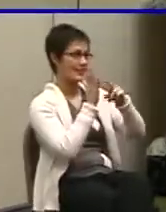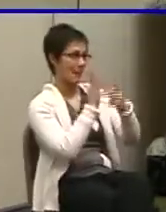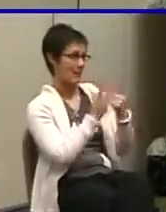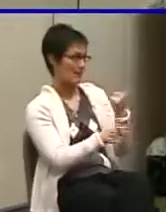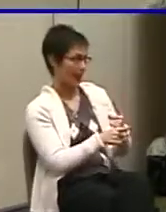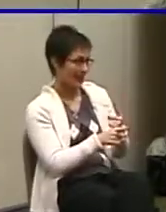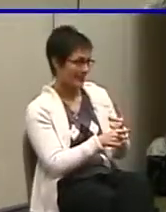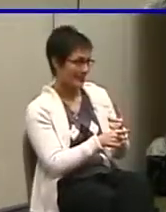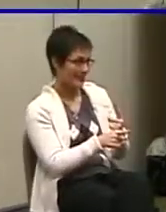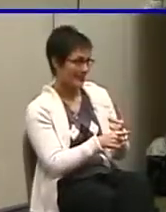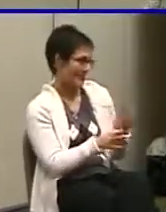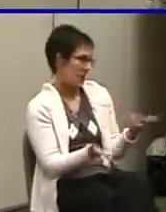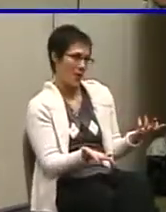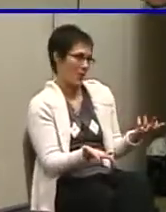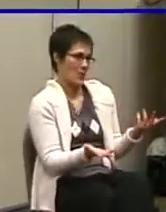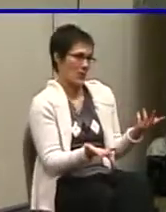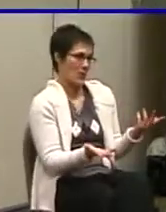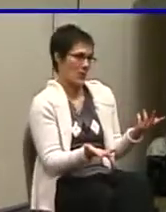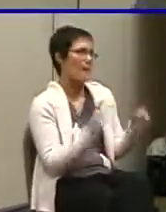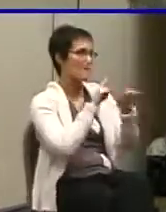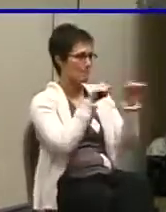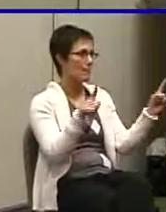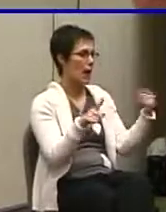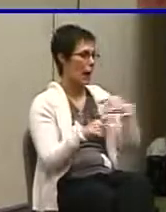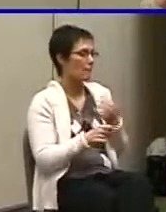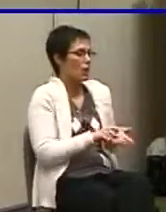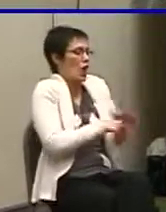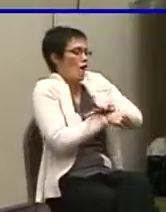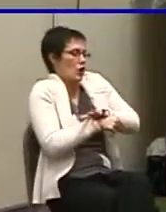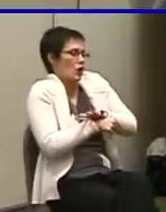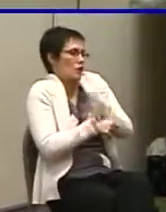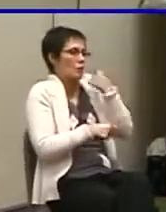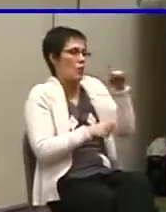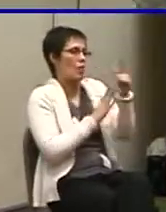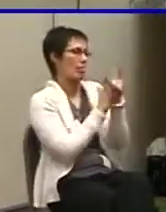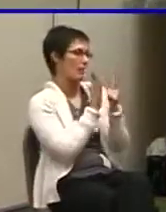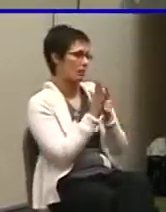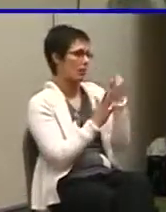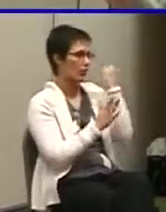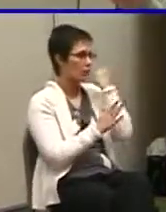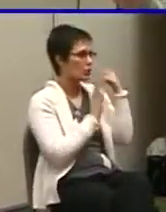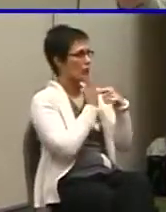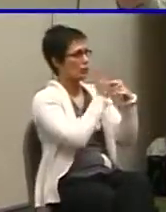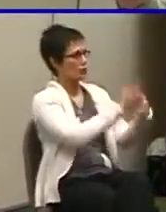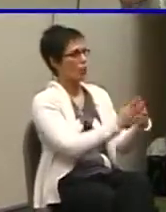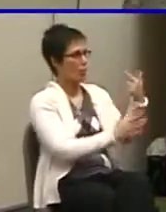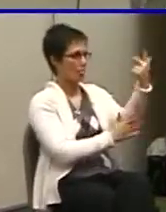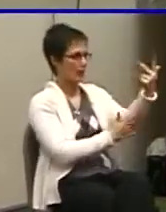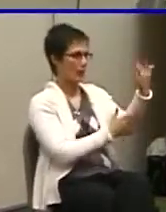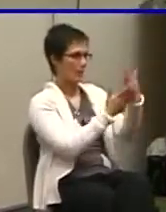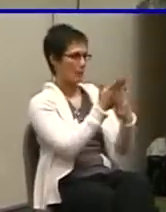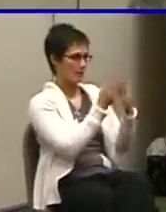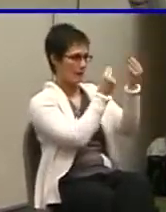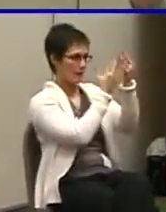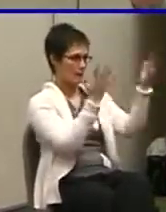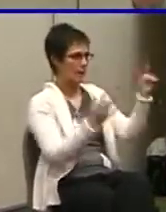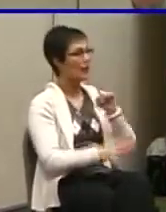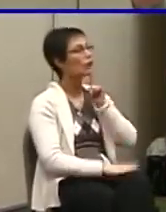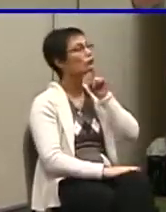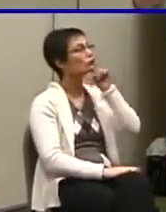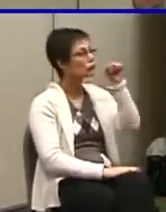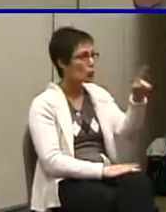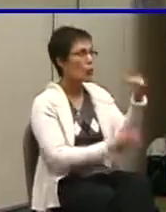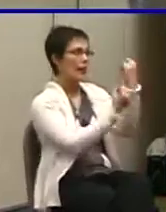right? No. But hearing officers are generally saying if you can show where you had 3 sources of information that are truly